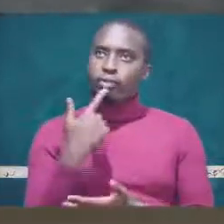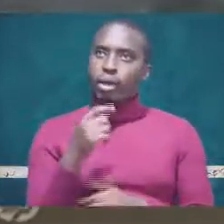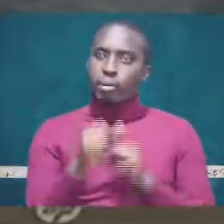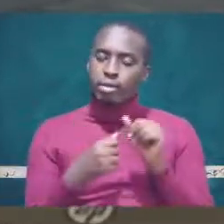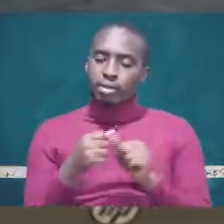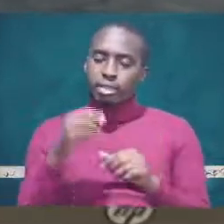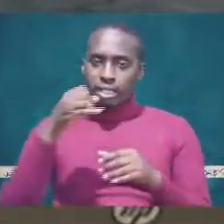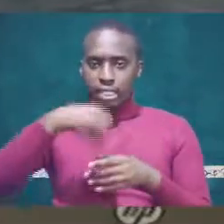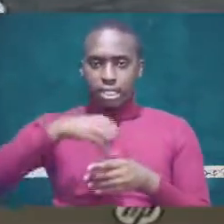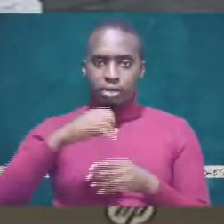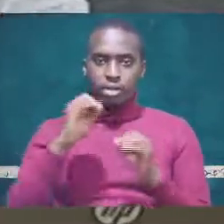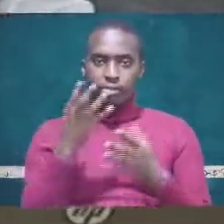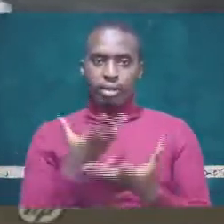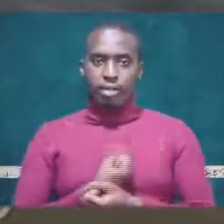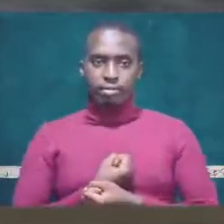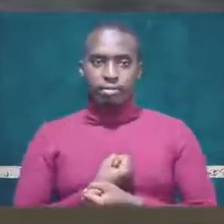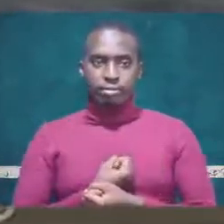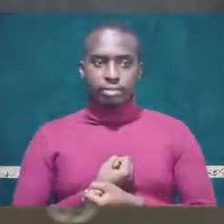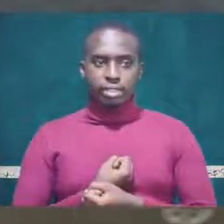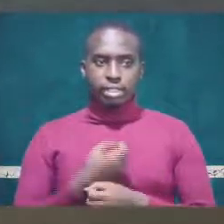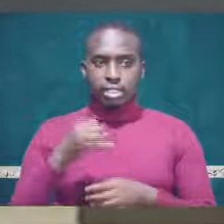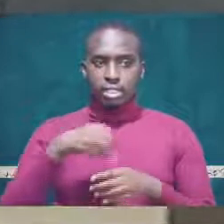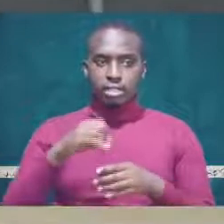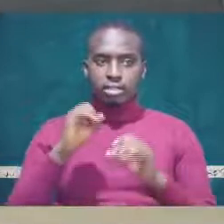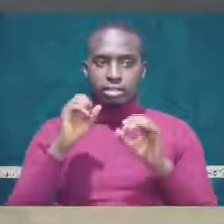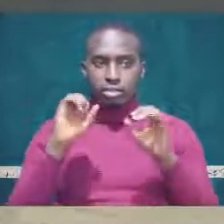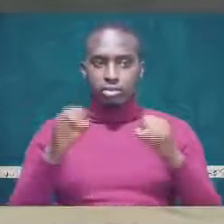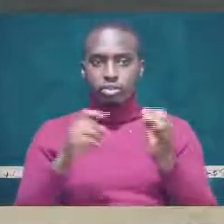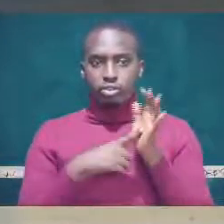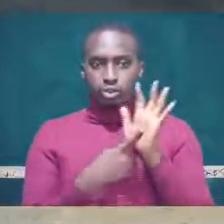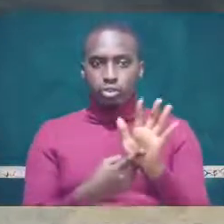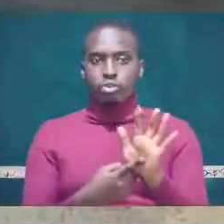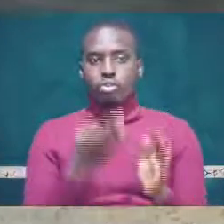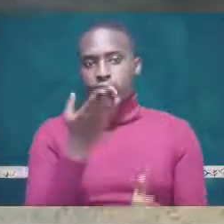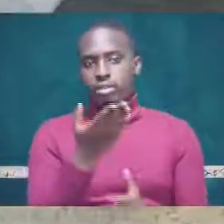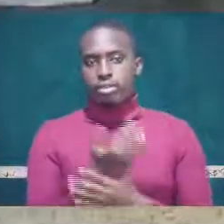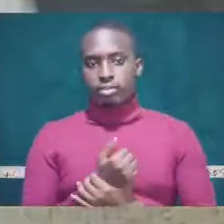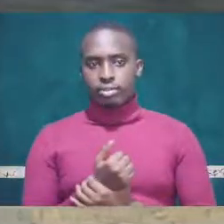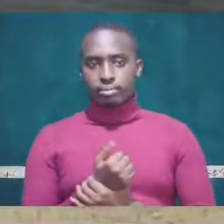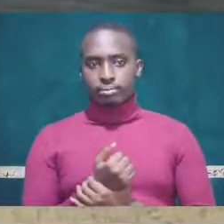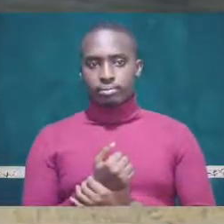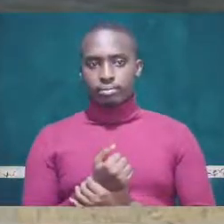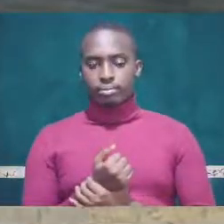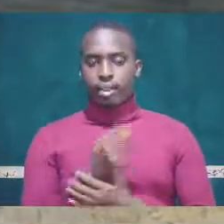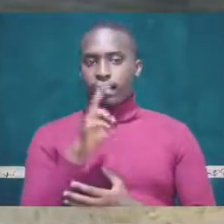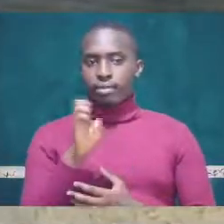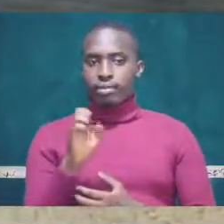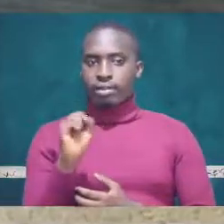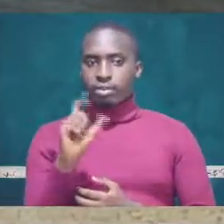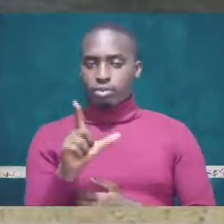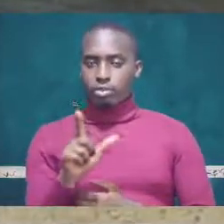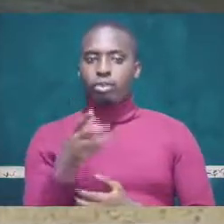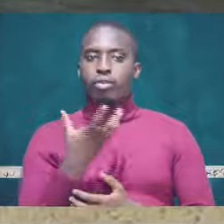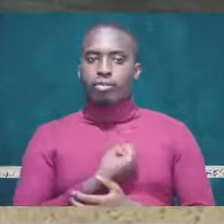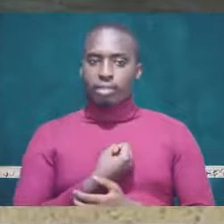internal valves? If I may be internal valves, let me just try to show you. This is a vessel. We must be